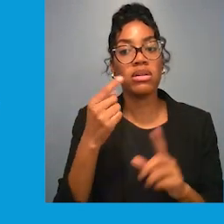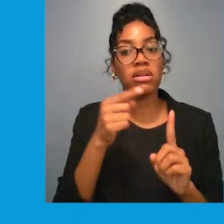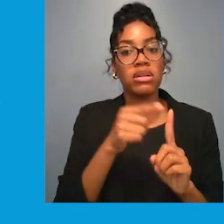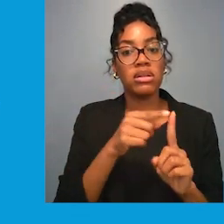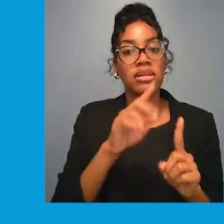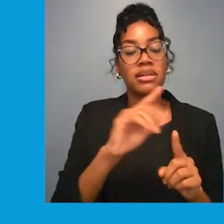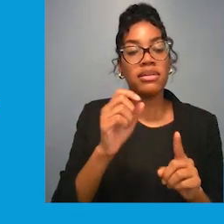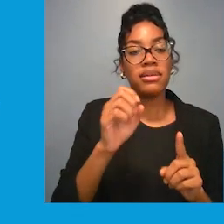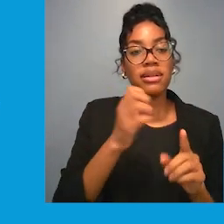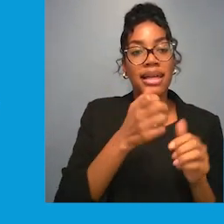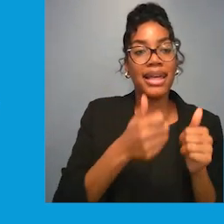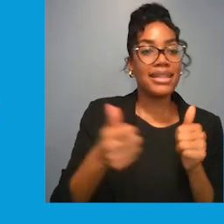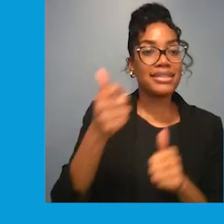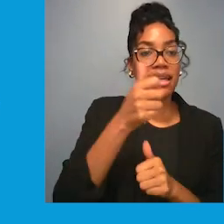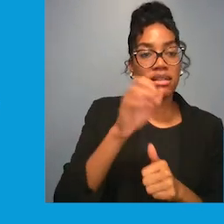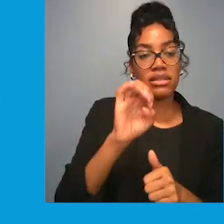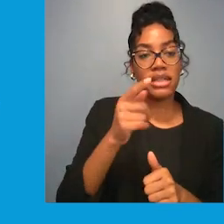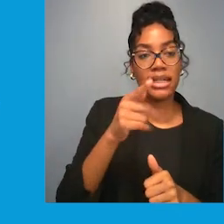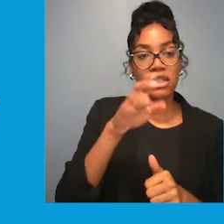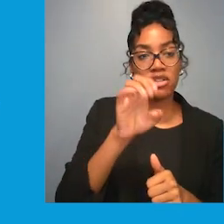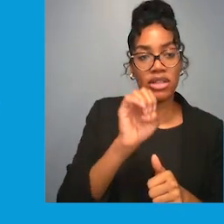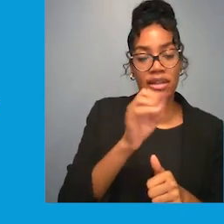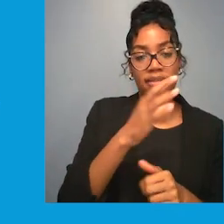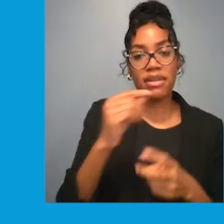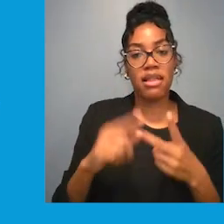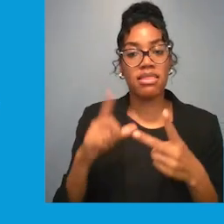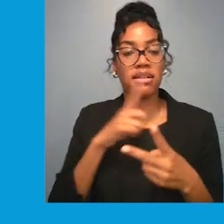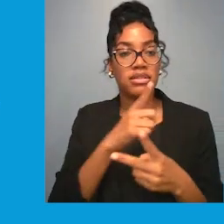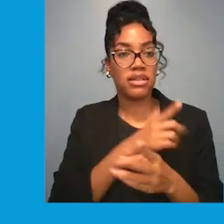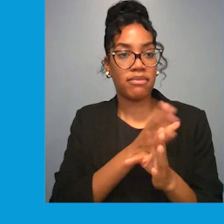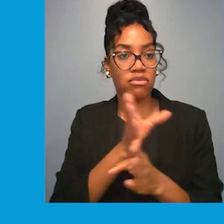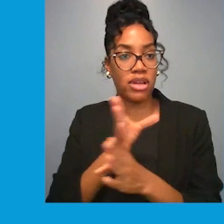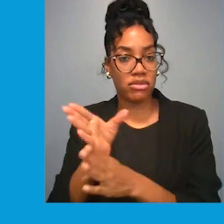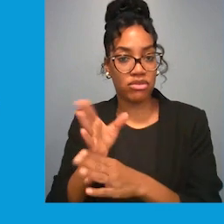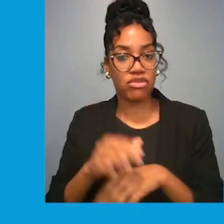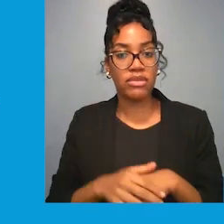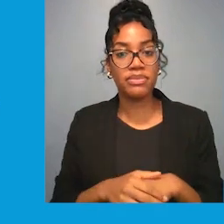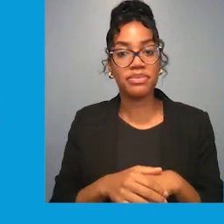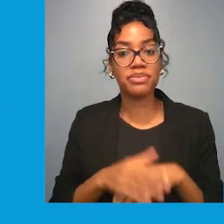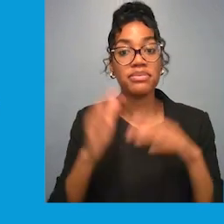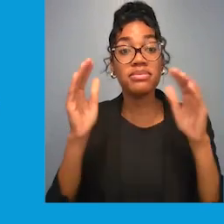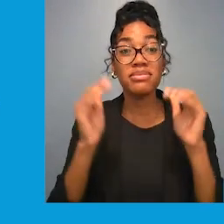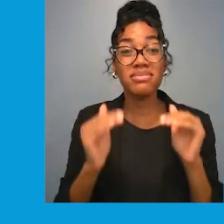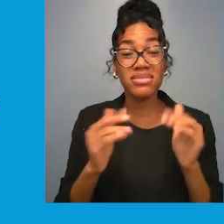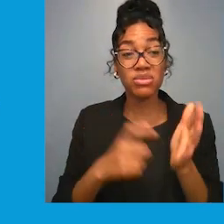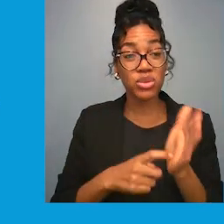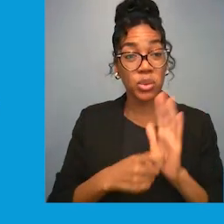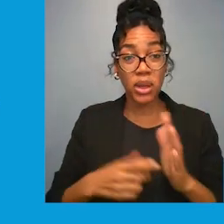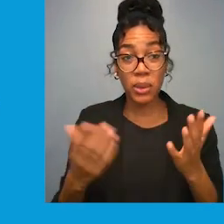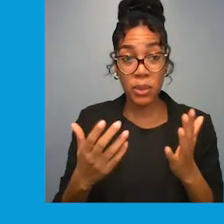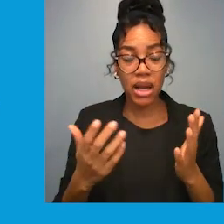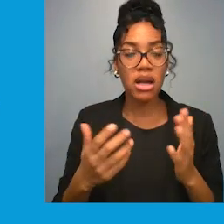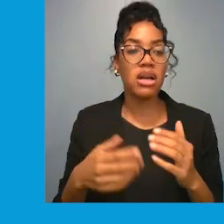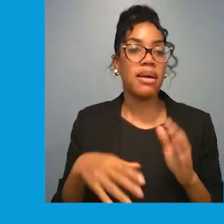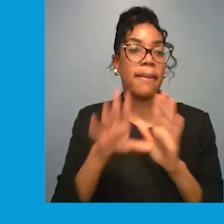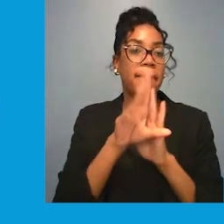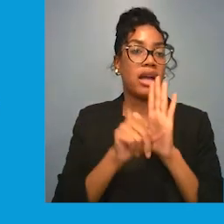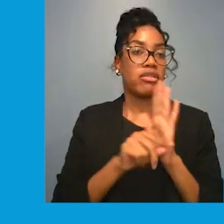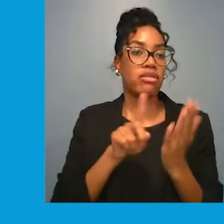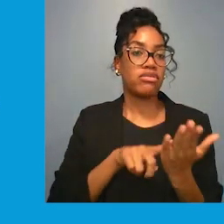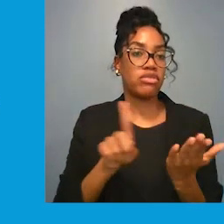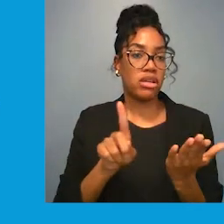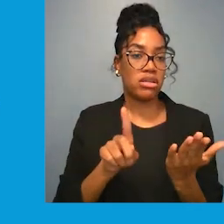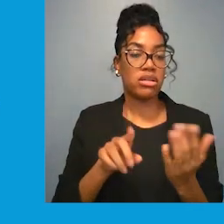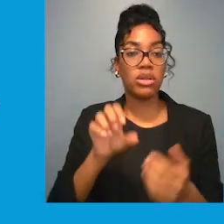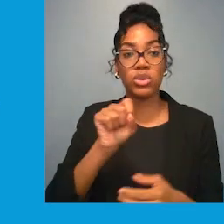Applicants must be able to pass a federal background security check. This includes arrest records, questions on drug use, and possible review of your